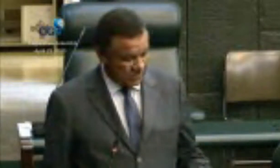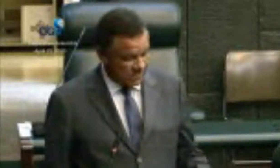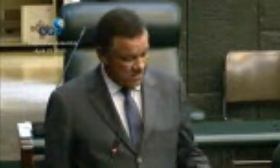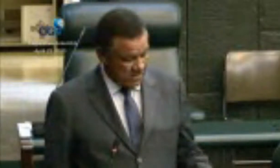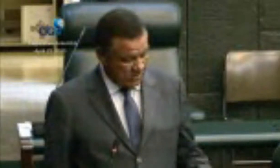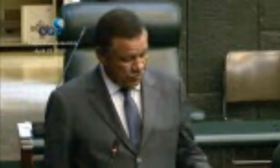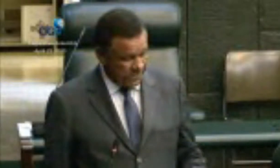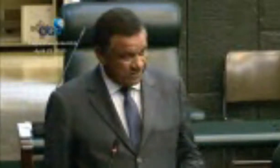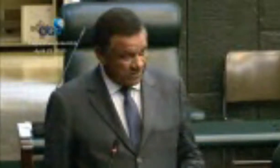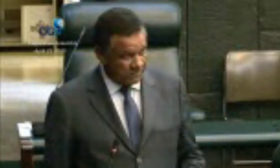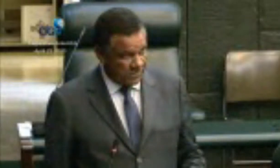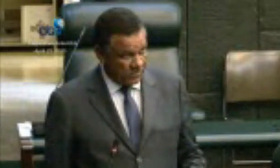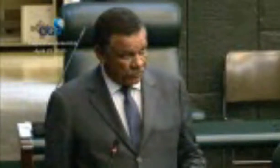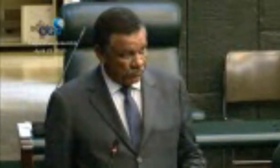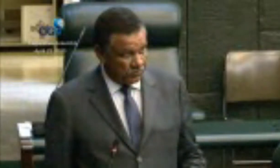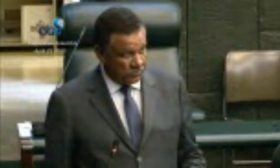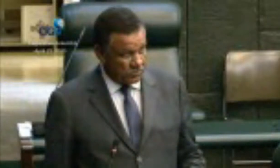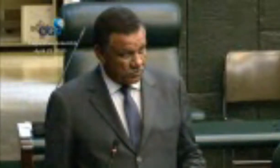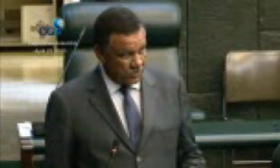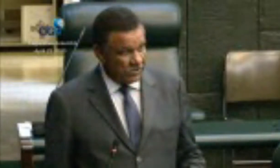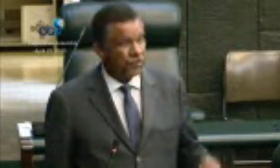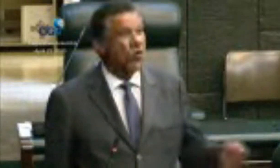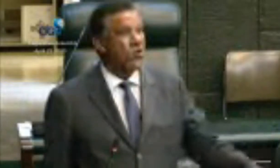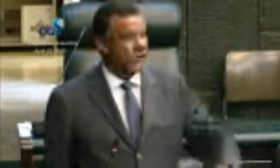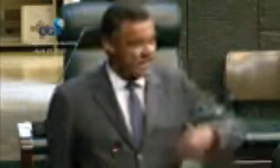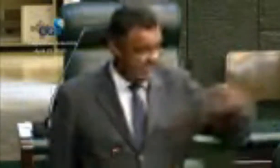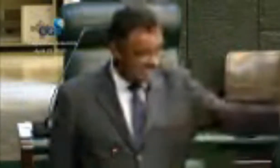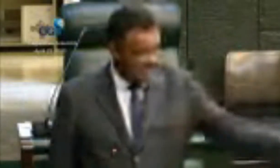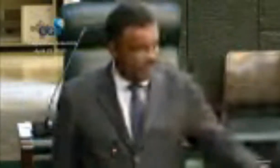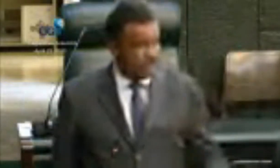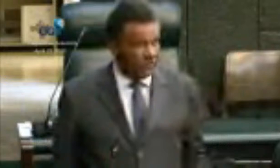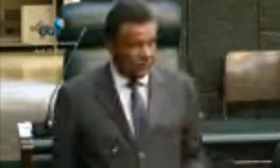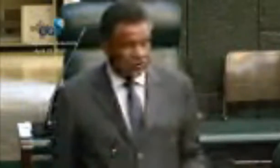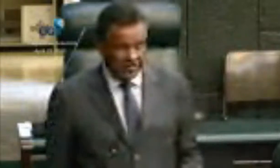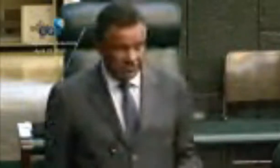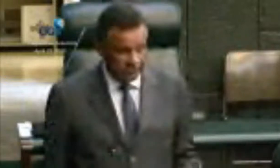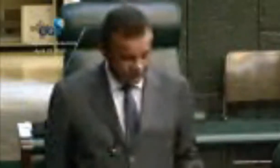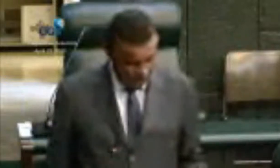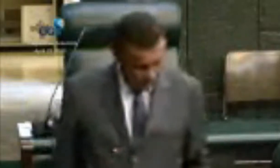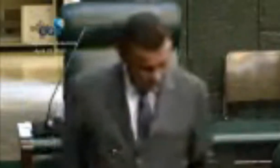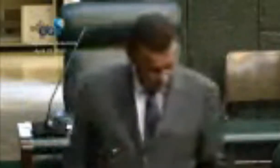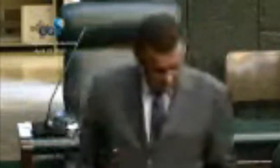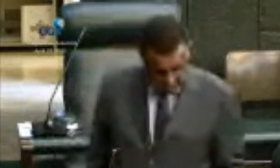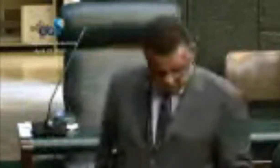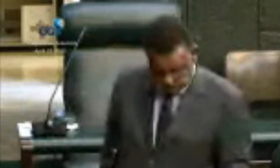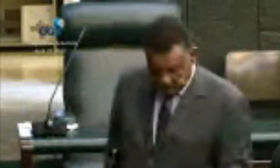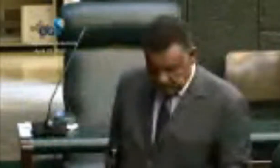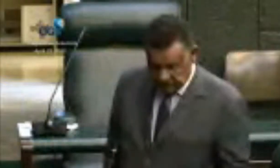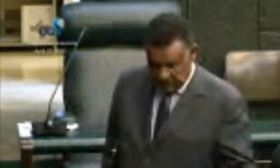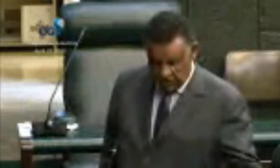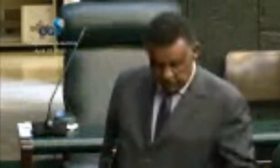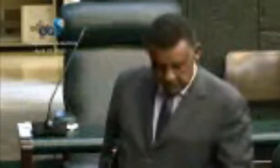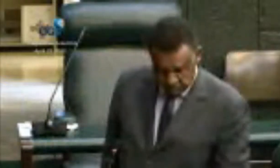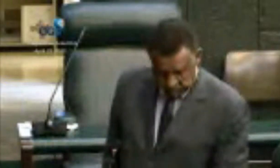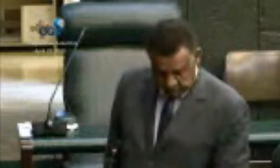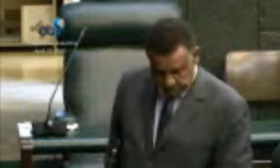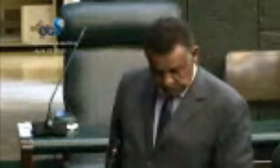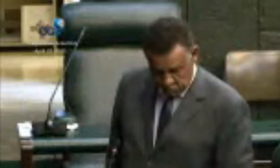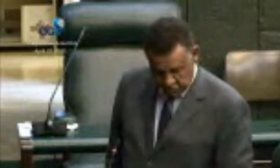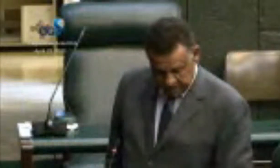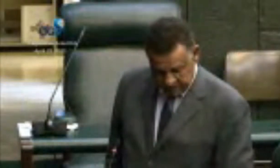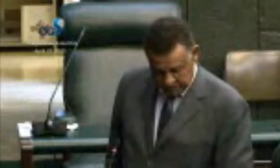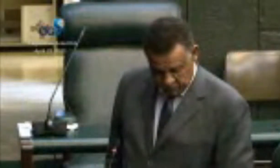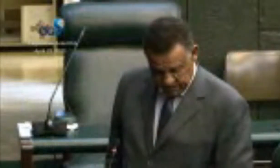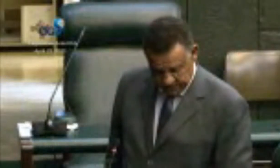to ensuring that they have sufficient, because they're out amongst people more than anyone else. Mr. Speaker,